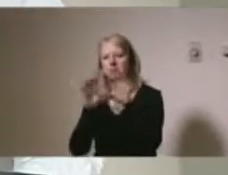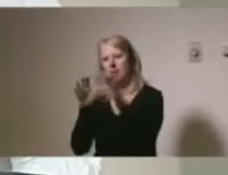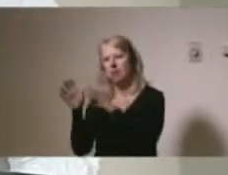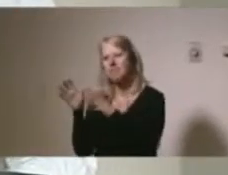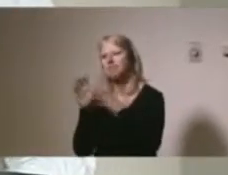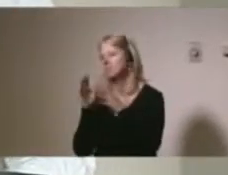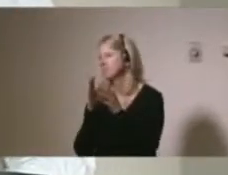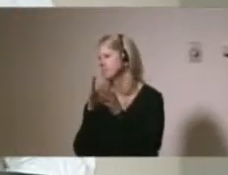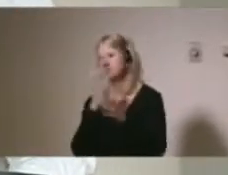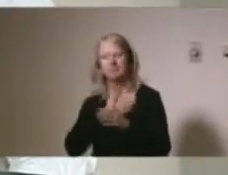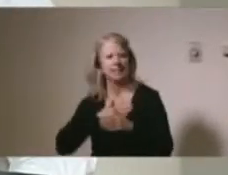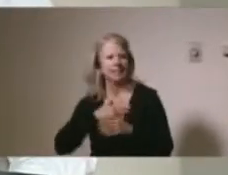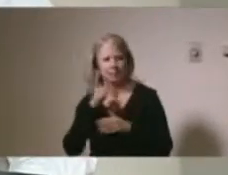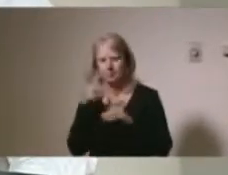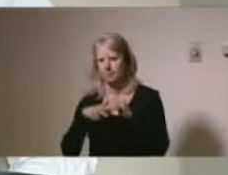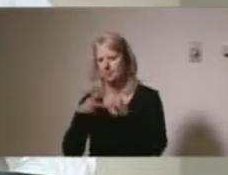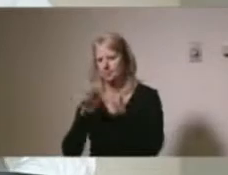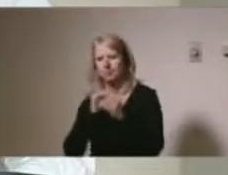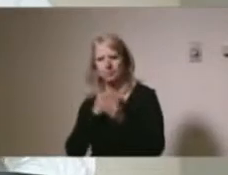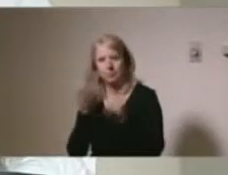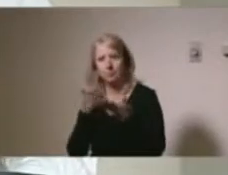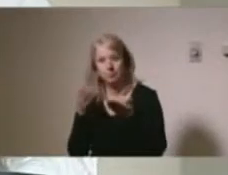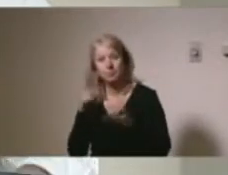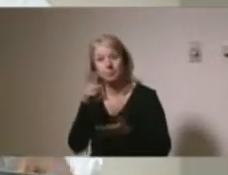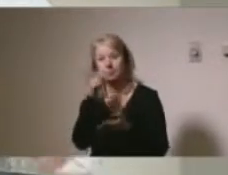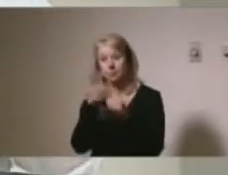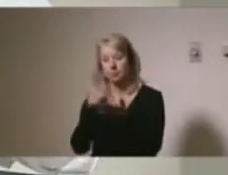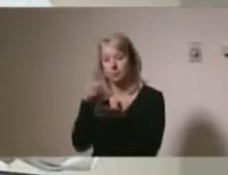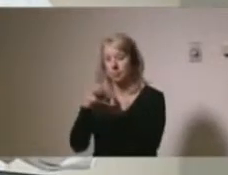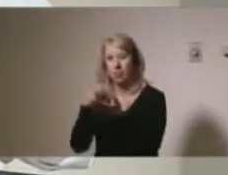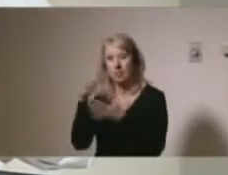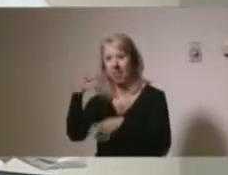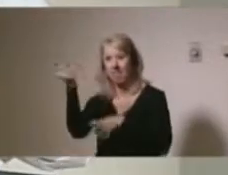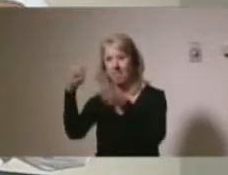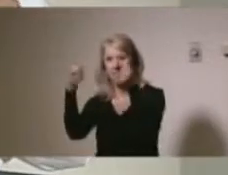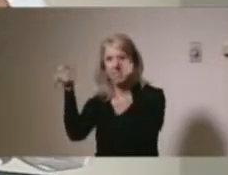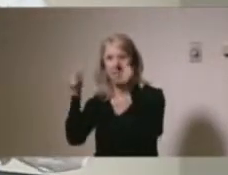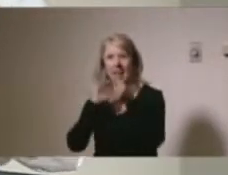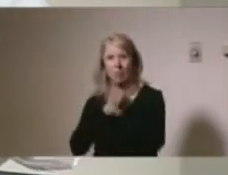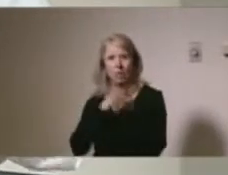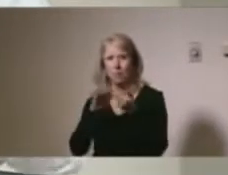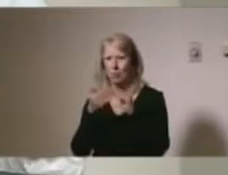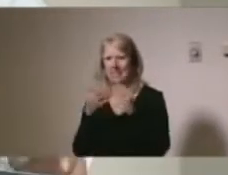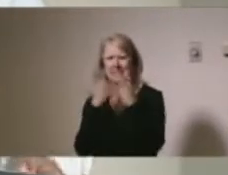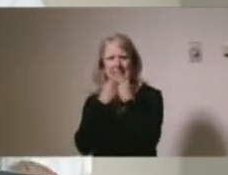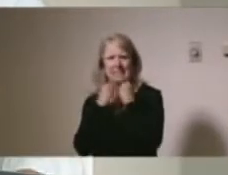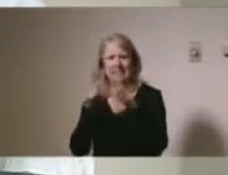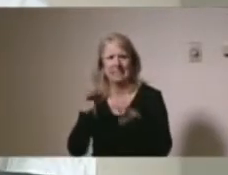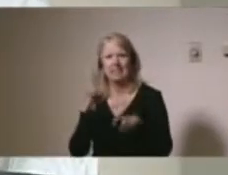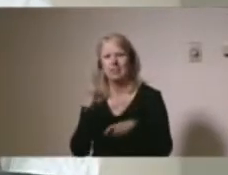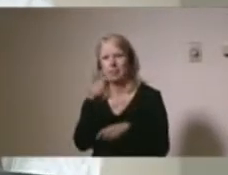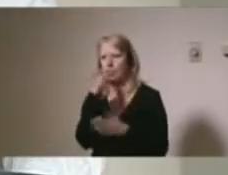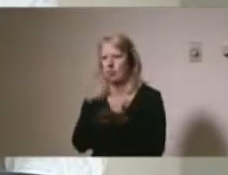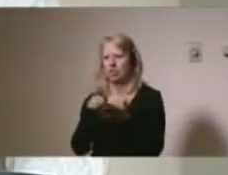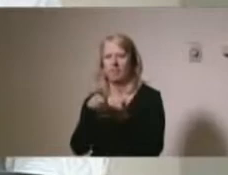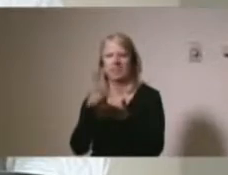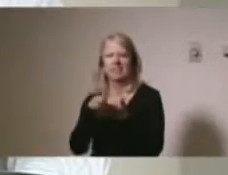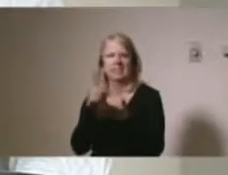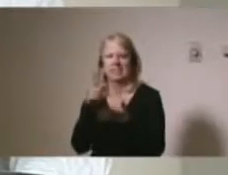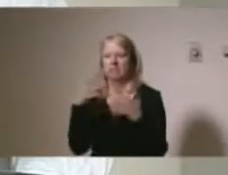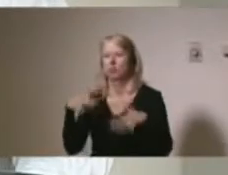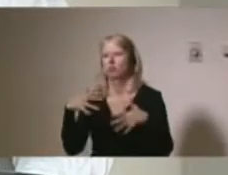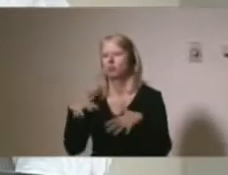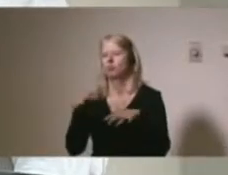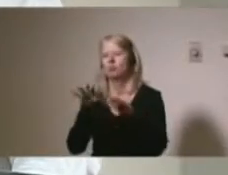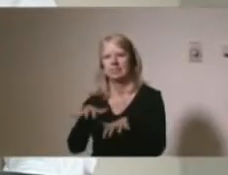cutting the services, taking the post office inside of communities that are, you know, the post office is absolutely